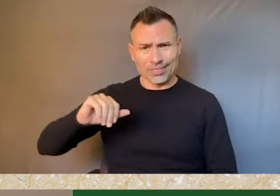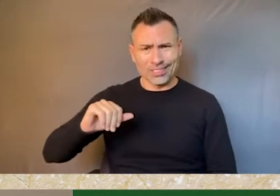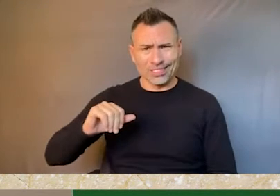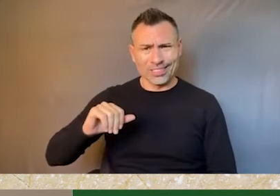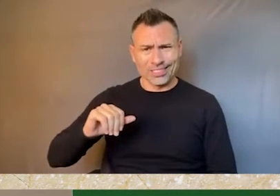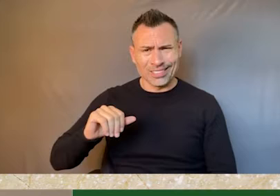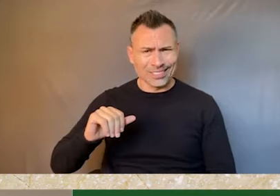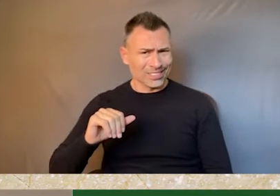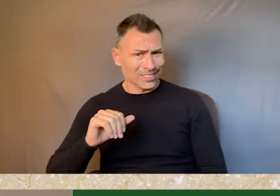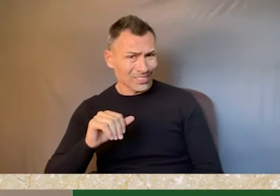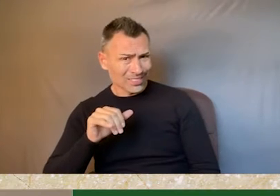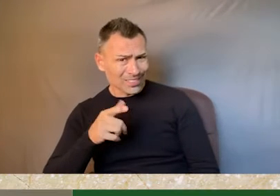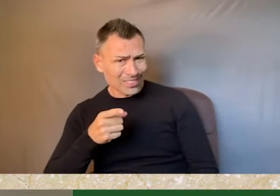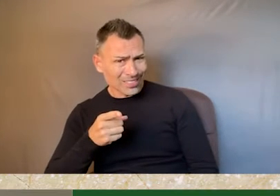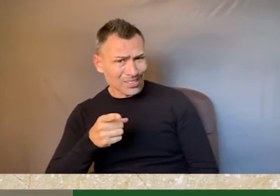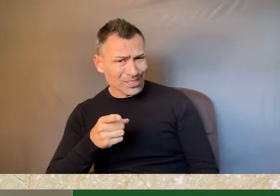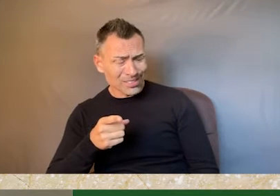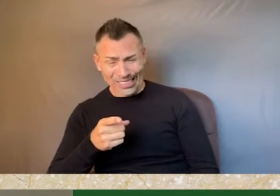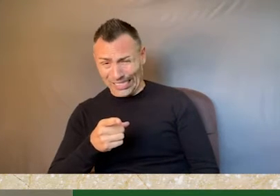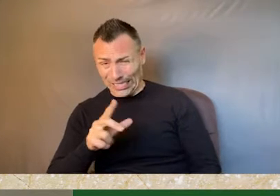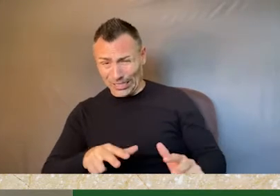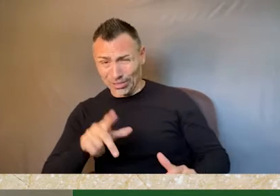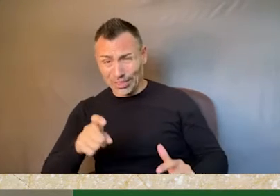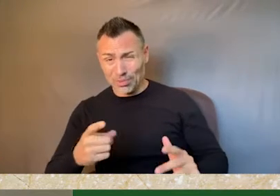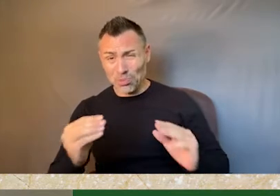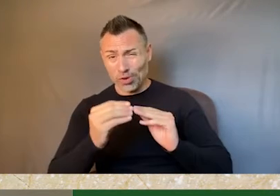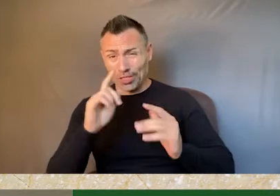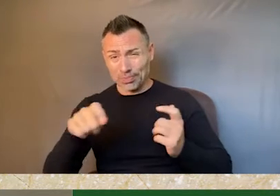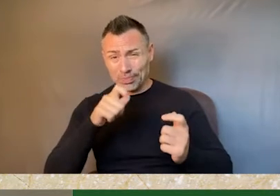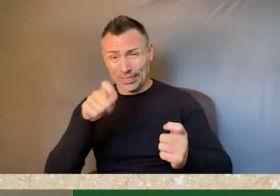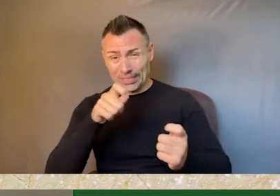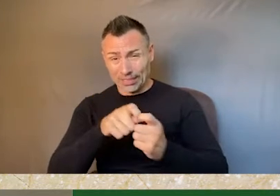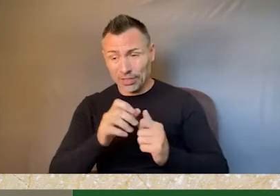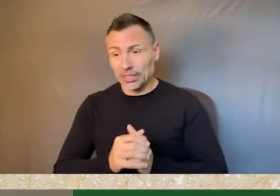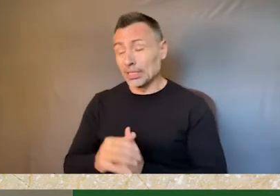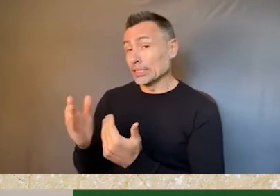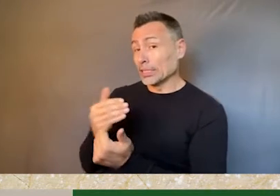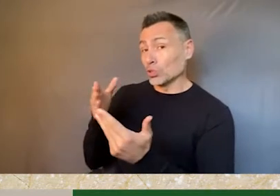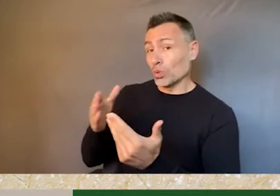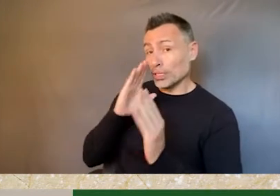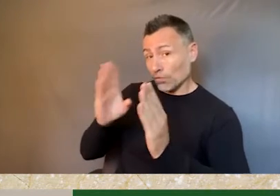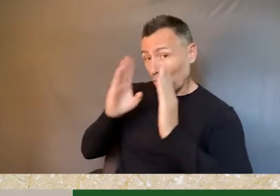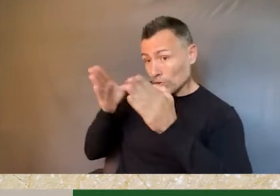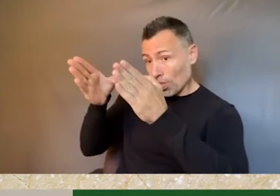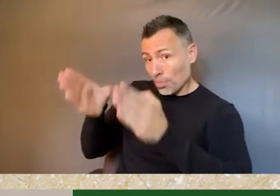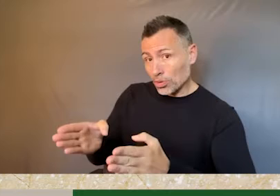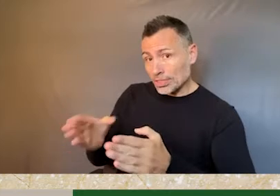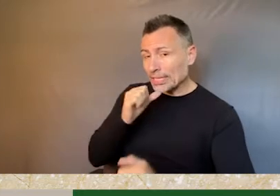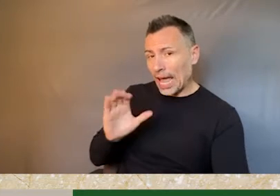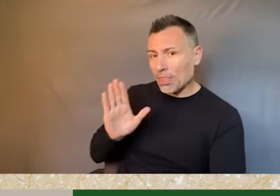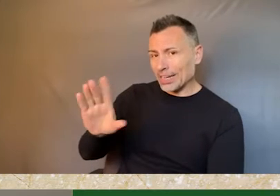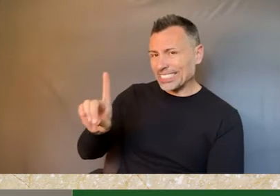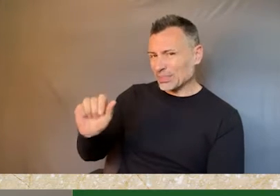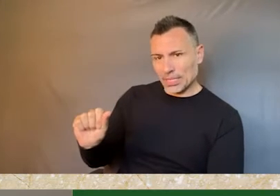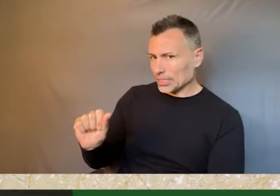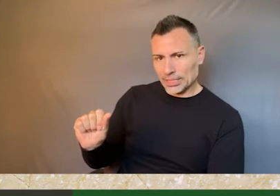Okay. Maybe we need to be more specific. The easiest way to show respect is to focus on the person, not the disability.